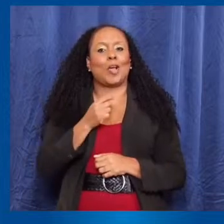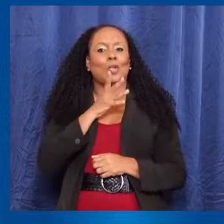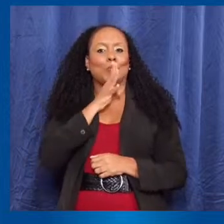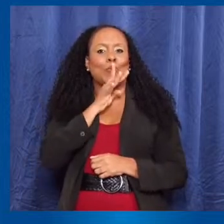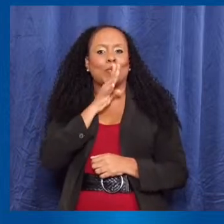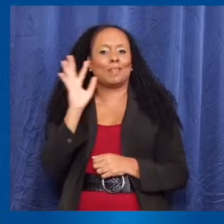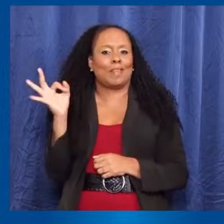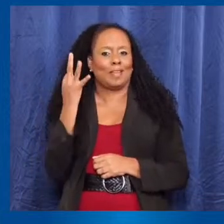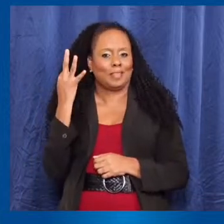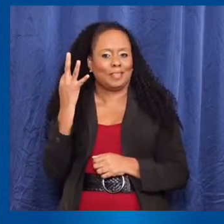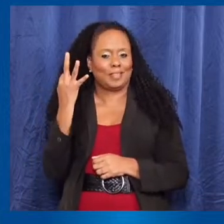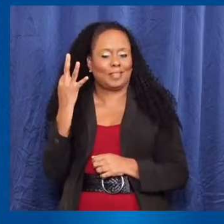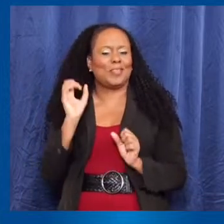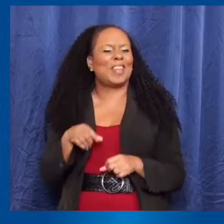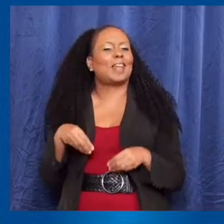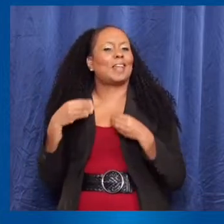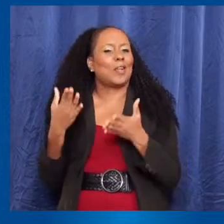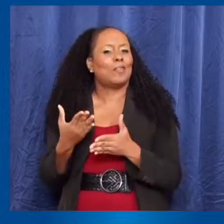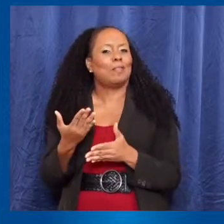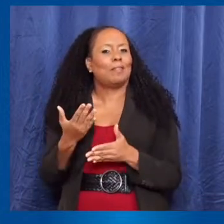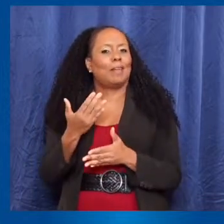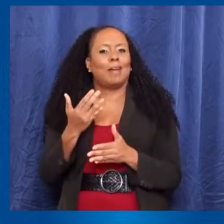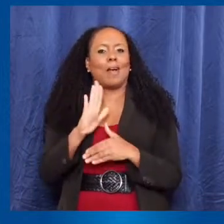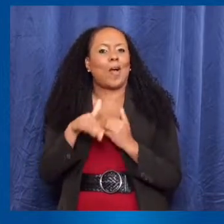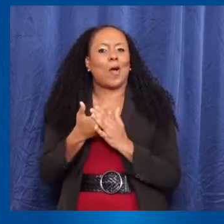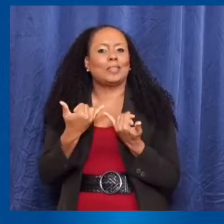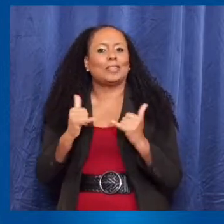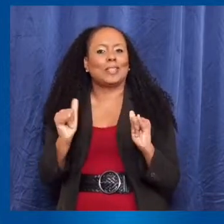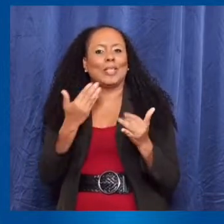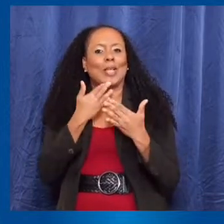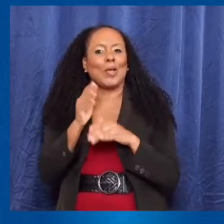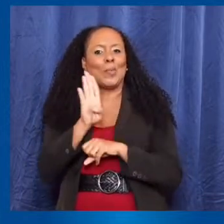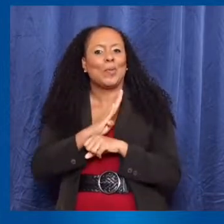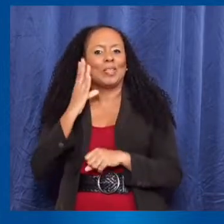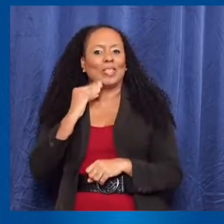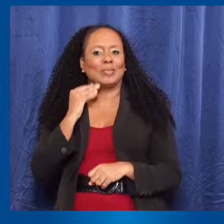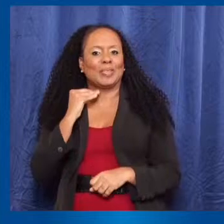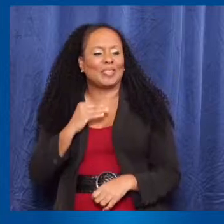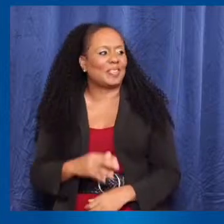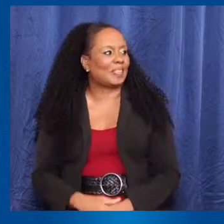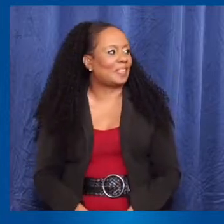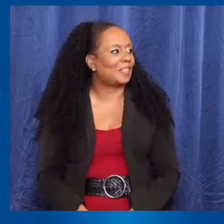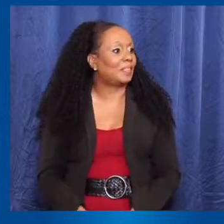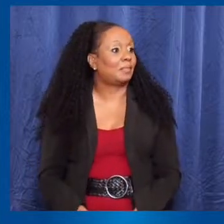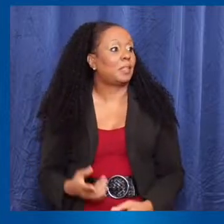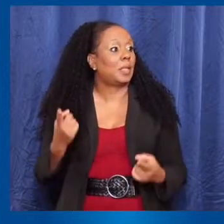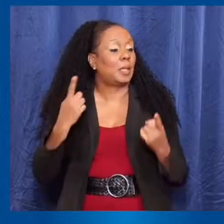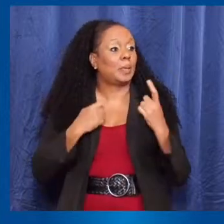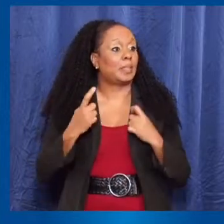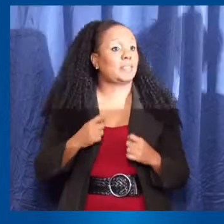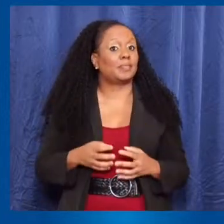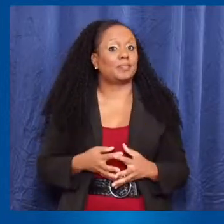can give him everything else that he wants in the Caribbean. Thank you. Any questions?